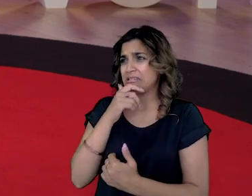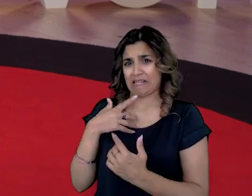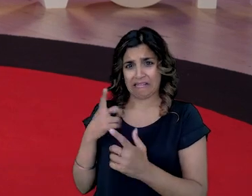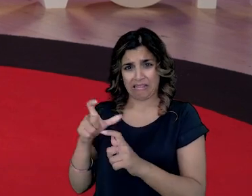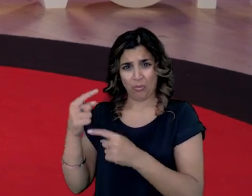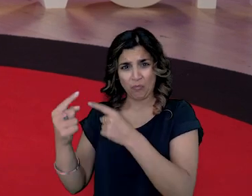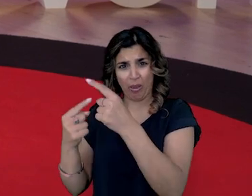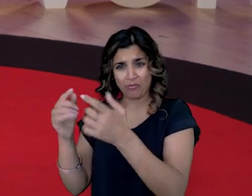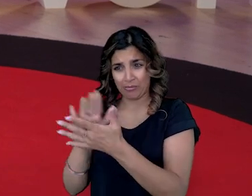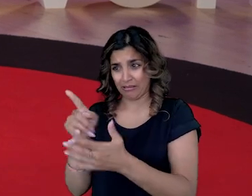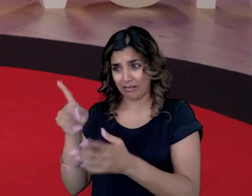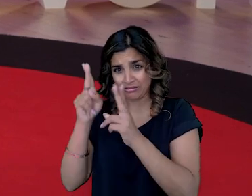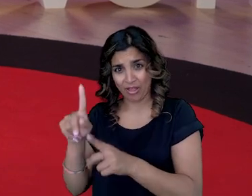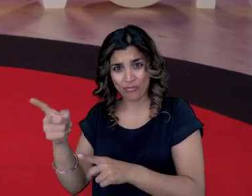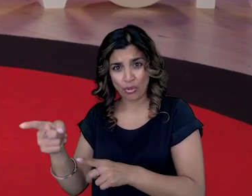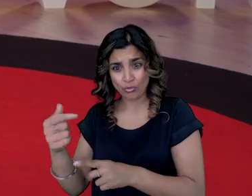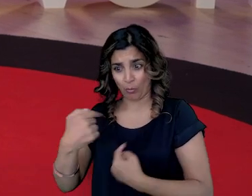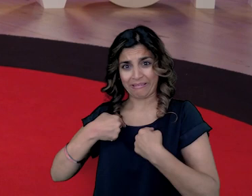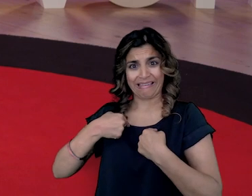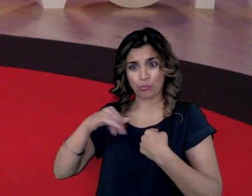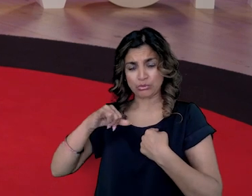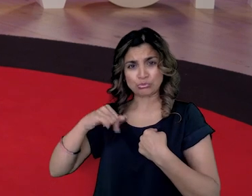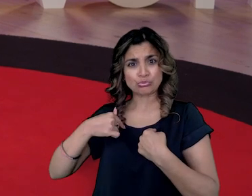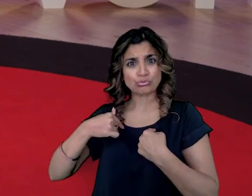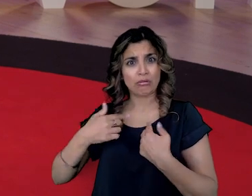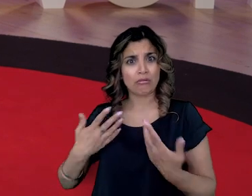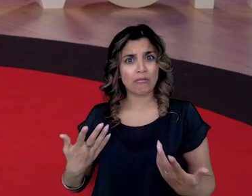who's gonna die first me or them